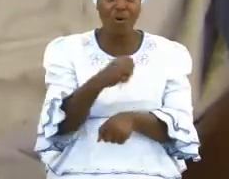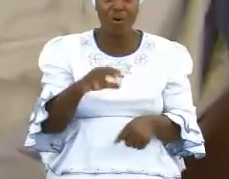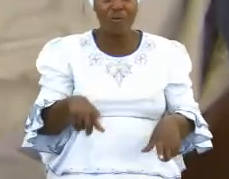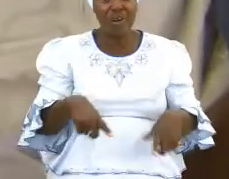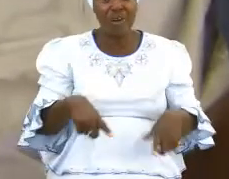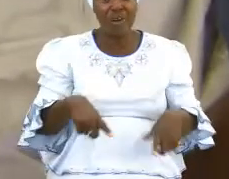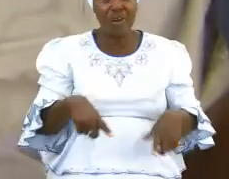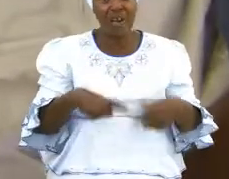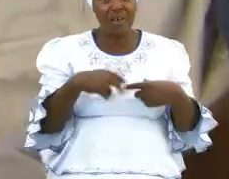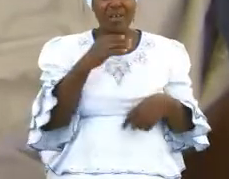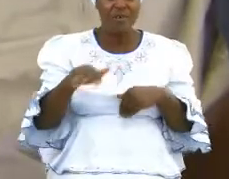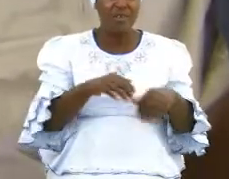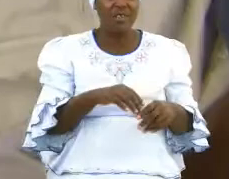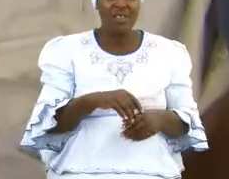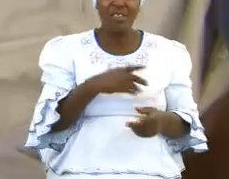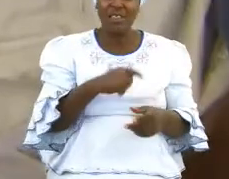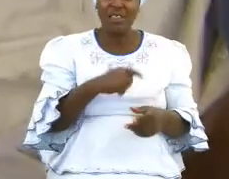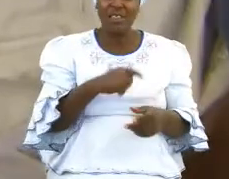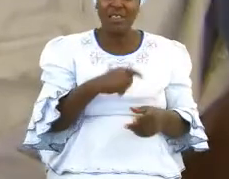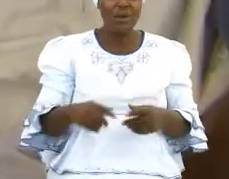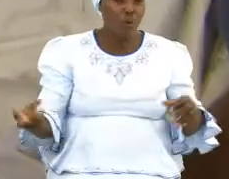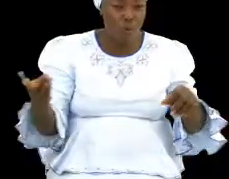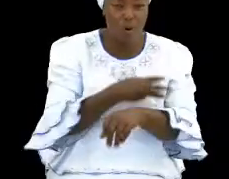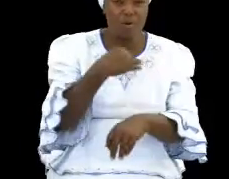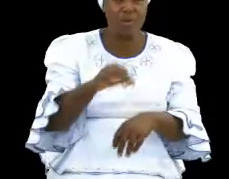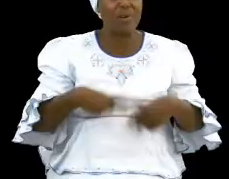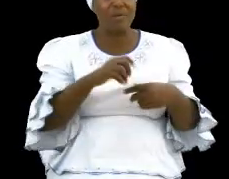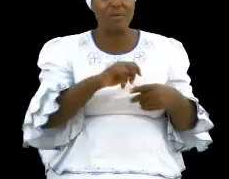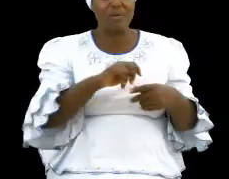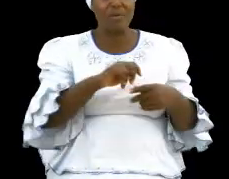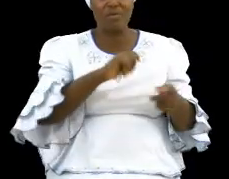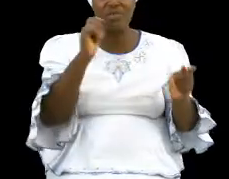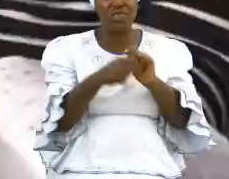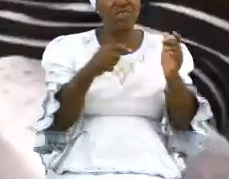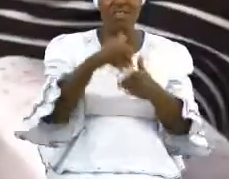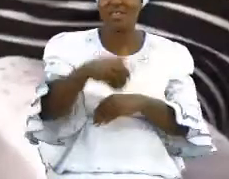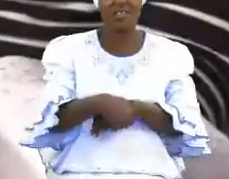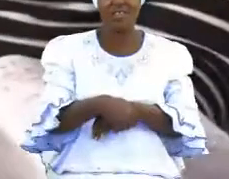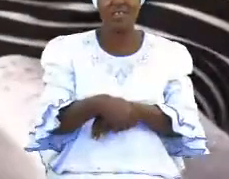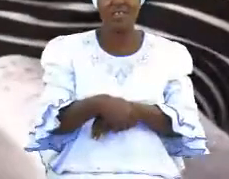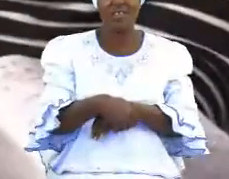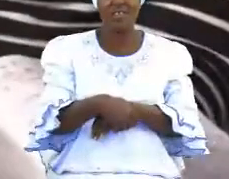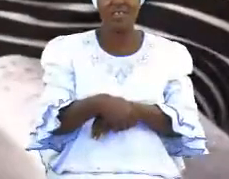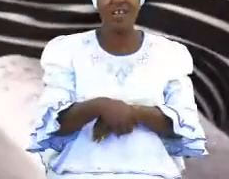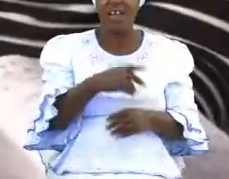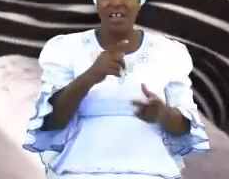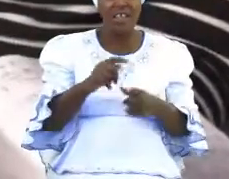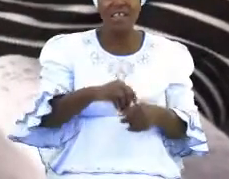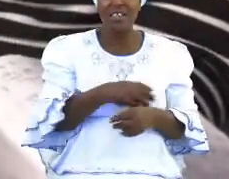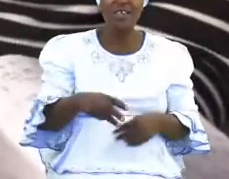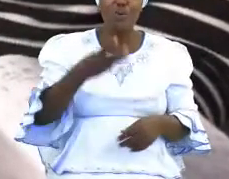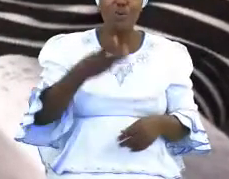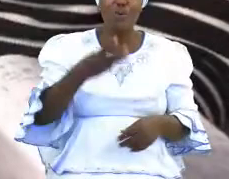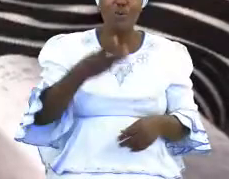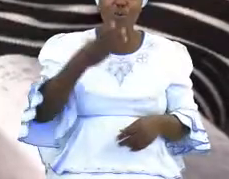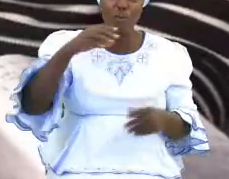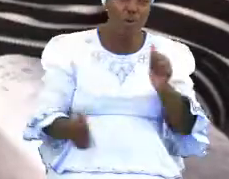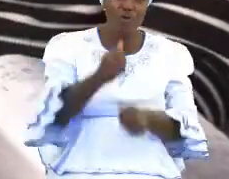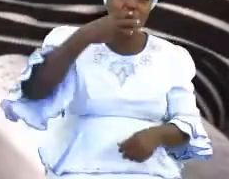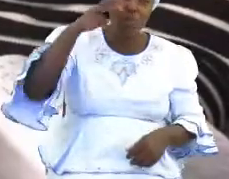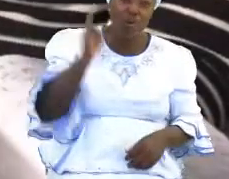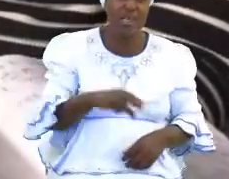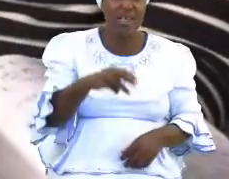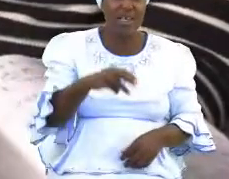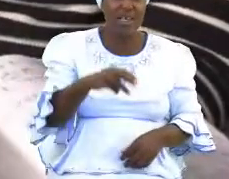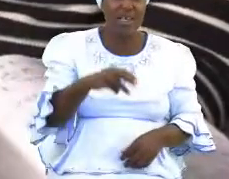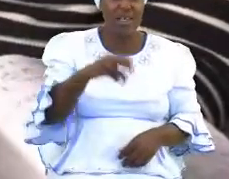most violent of individuals, it will turn their lives around tonight. And the one who have failed, they have seen